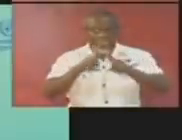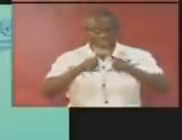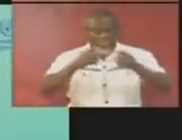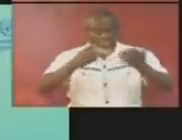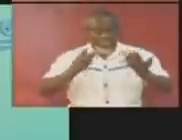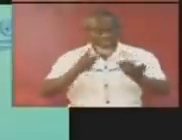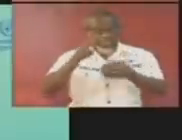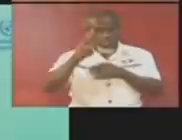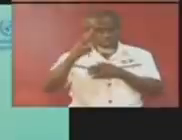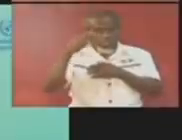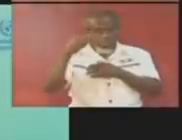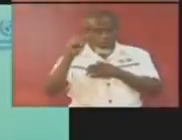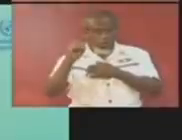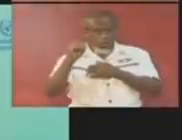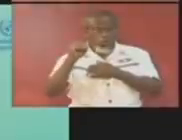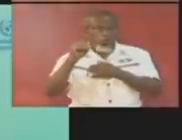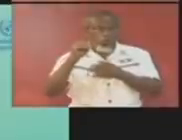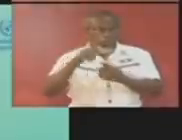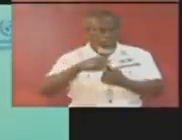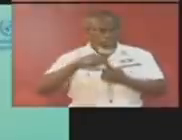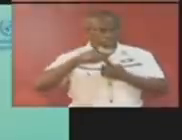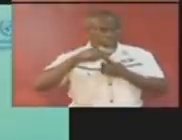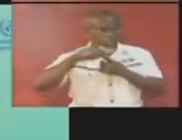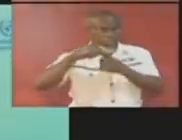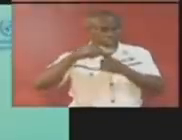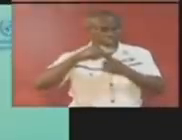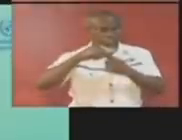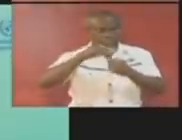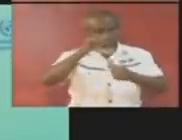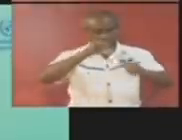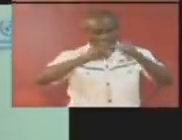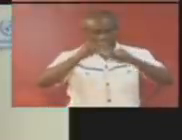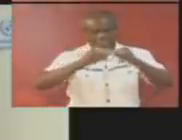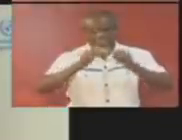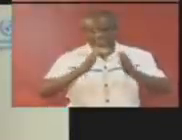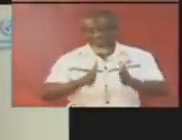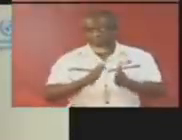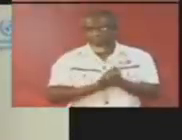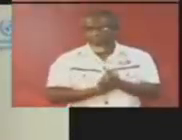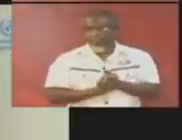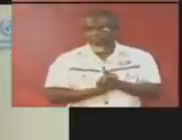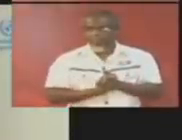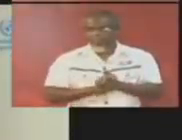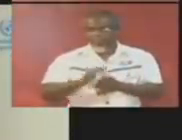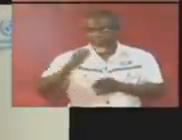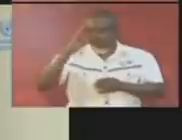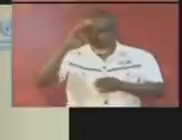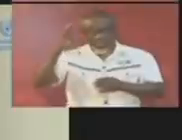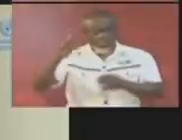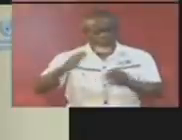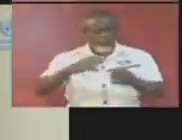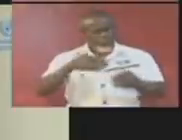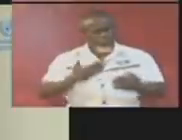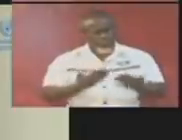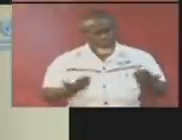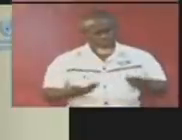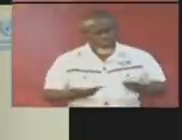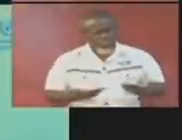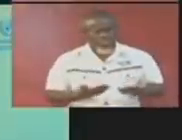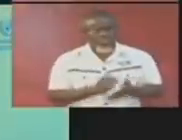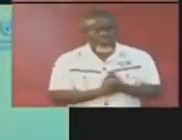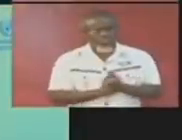Chief Scientist, Dr. Soumya Swaminathan. Welcome, Soumya. Hello, Vismita. Nice to be back with you again on Science in